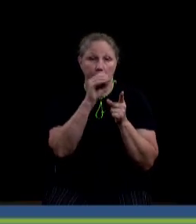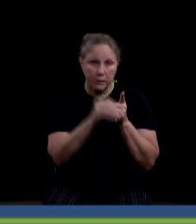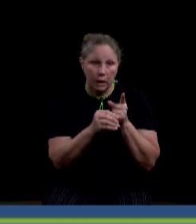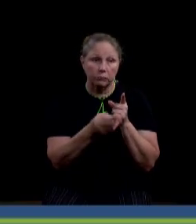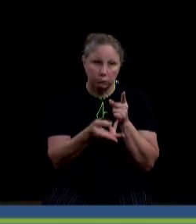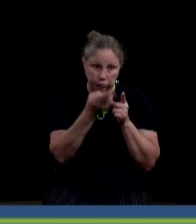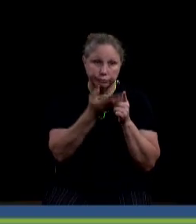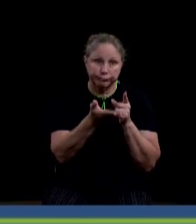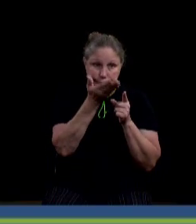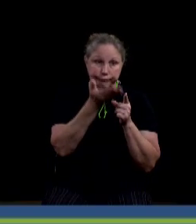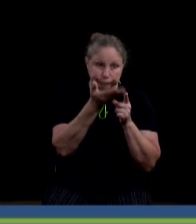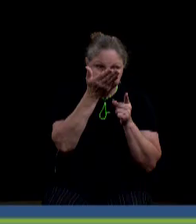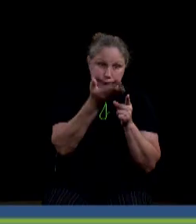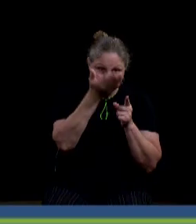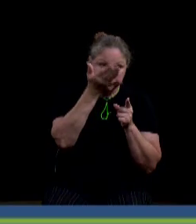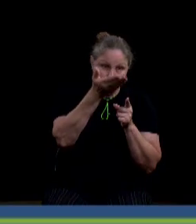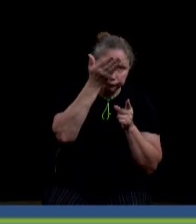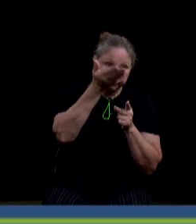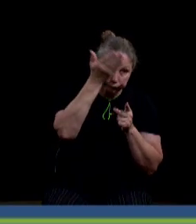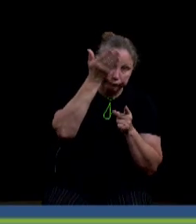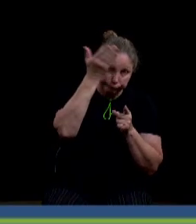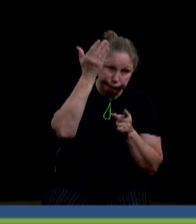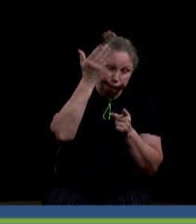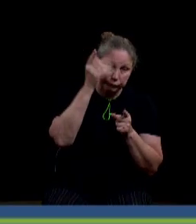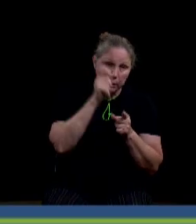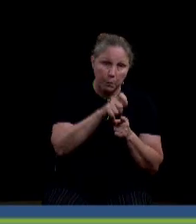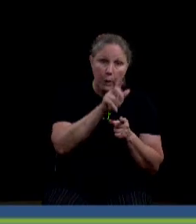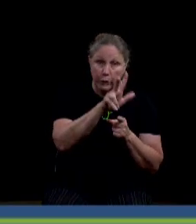at 0.3%.